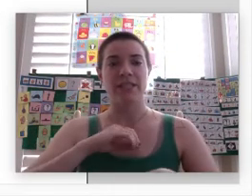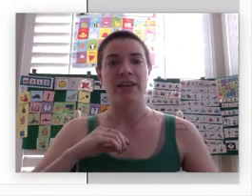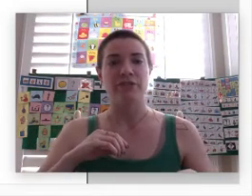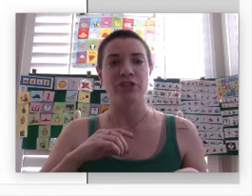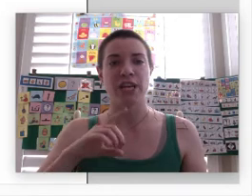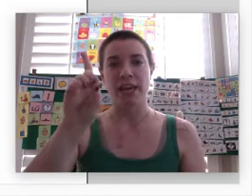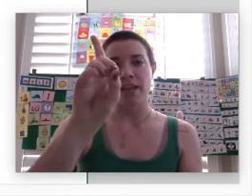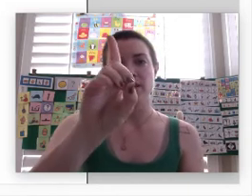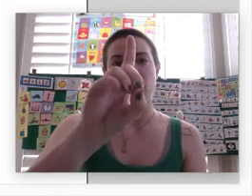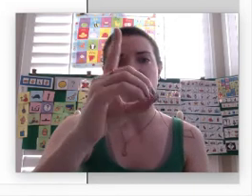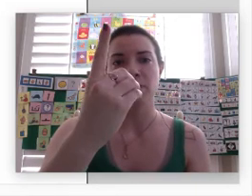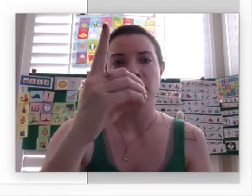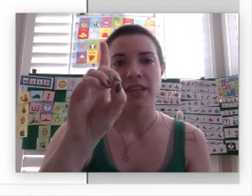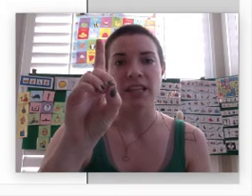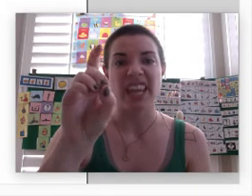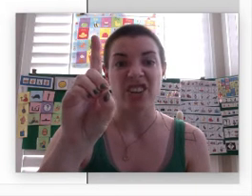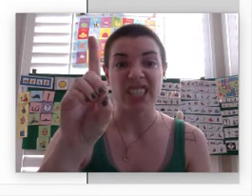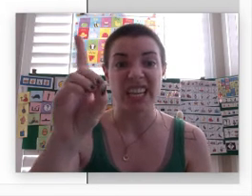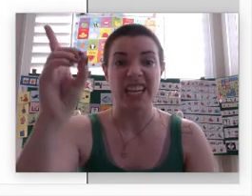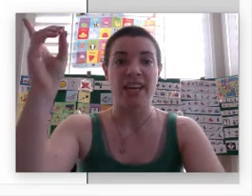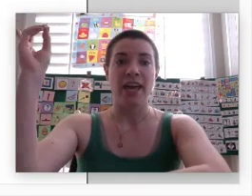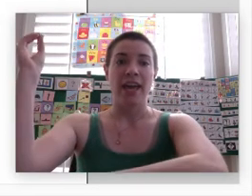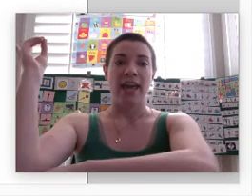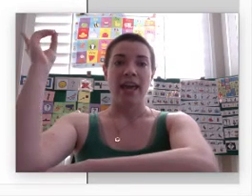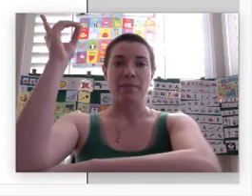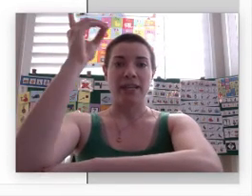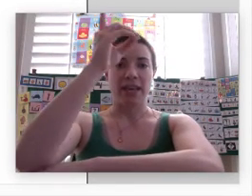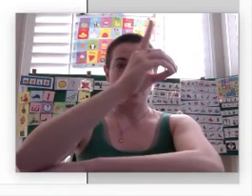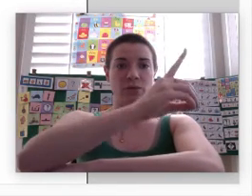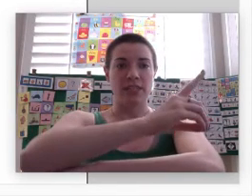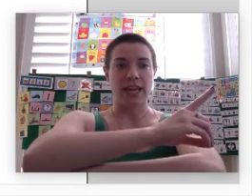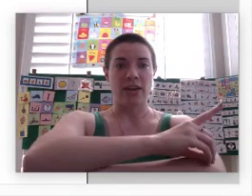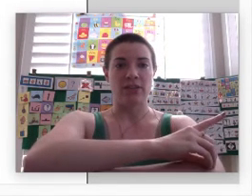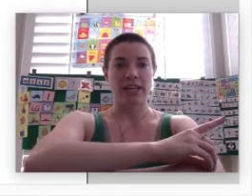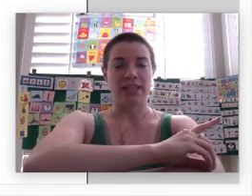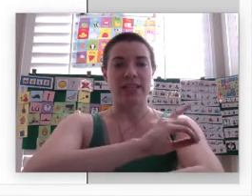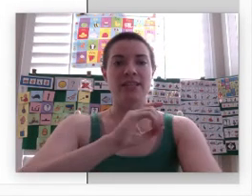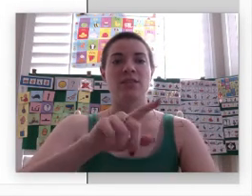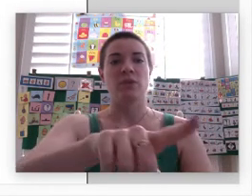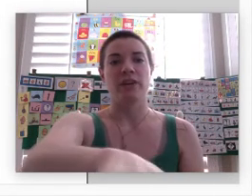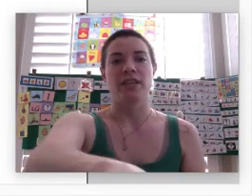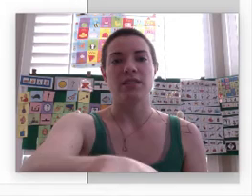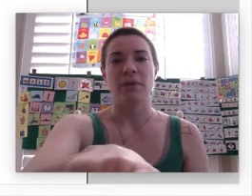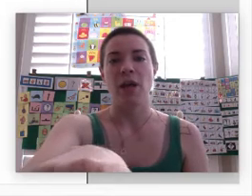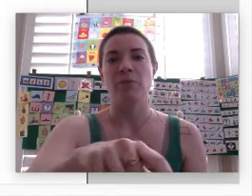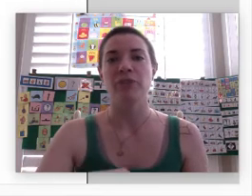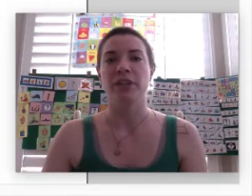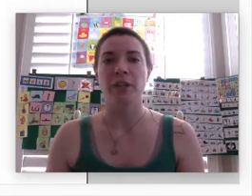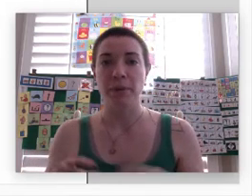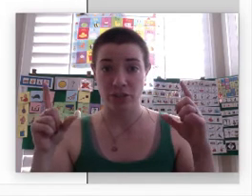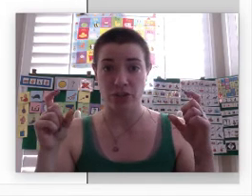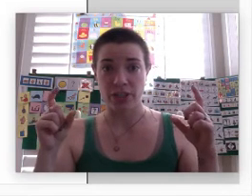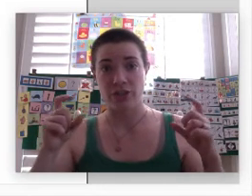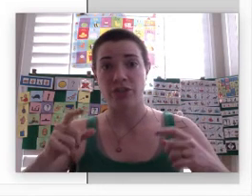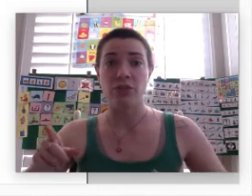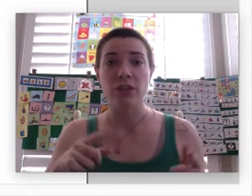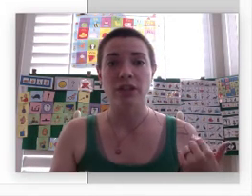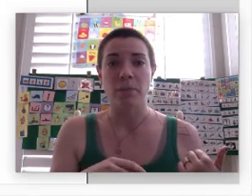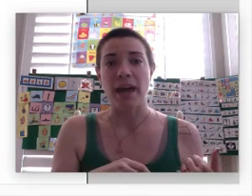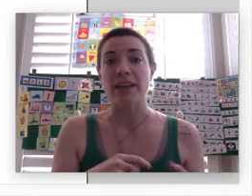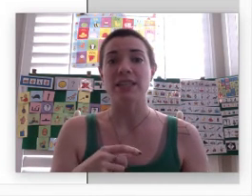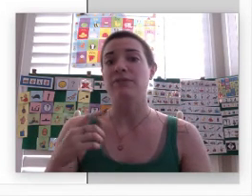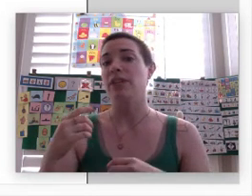bit the sign for day. You can just make the letter D and make that go down like this. We've got some helpful little pictures here, so